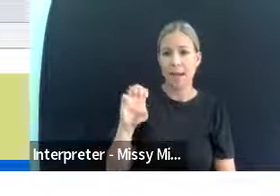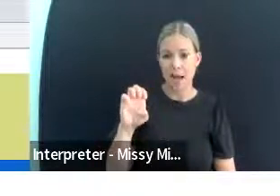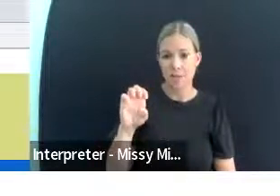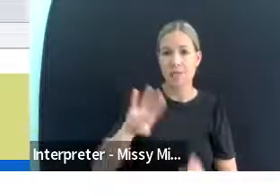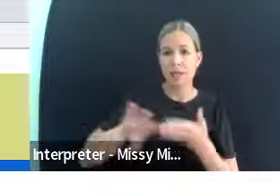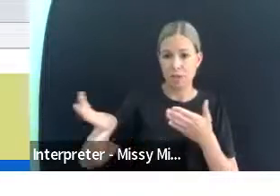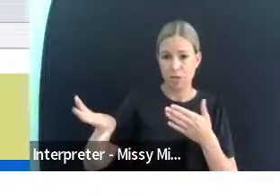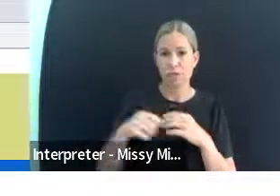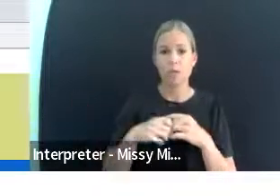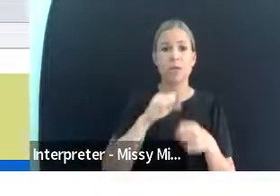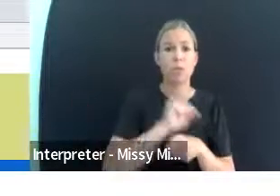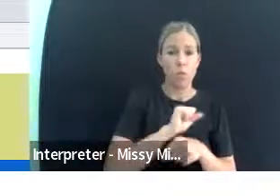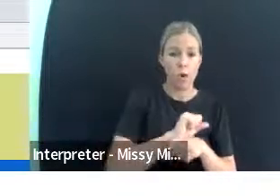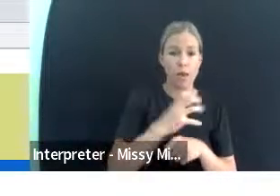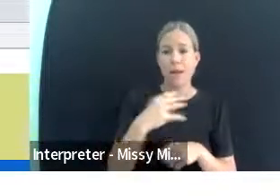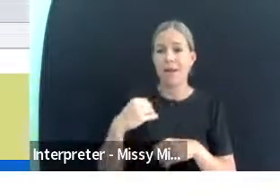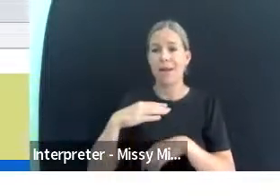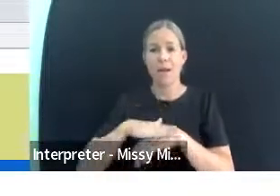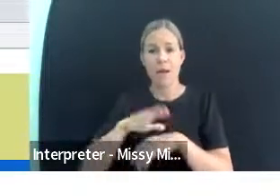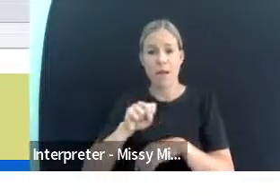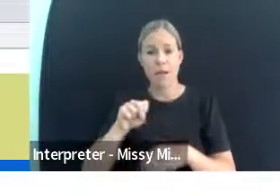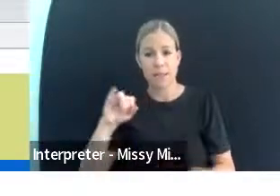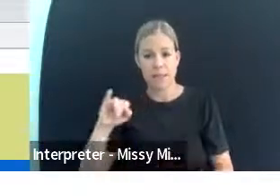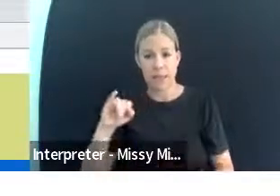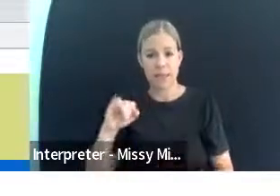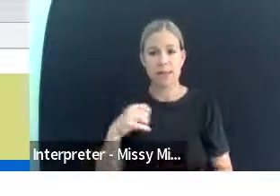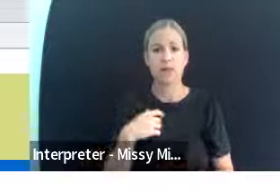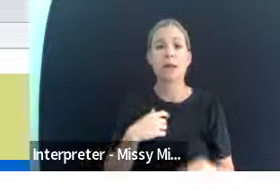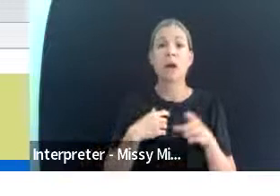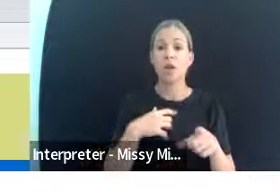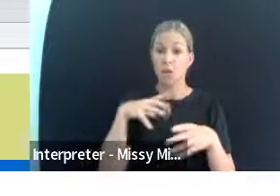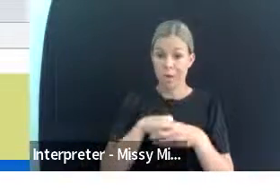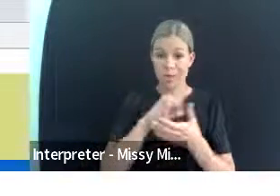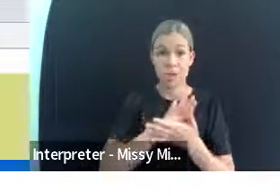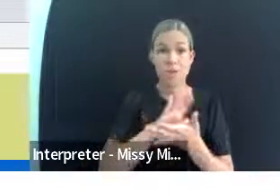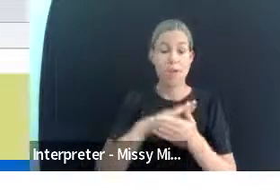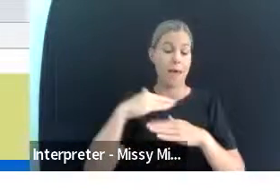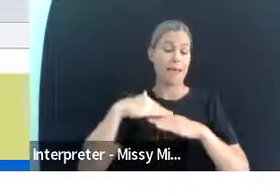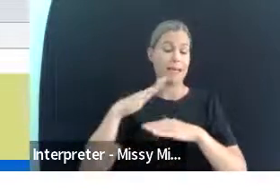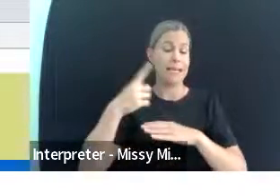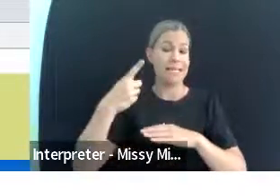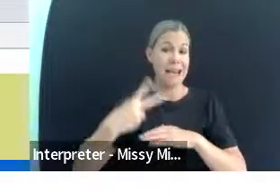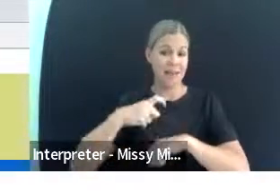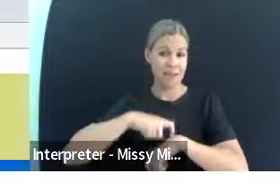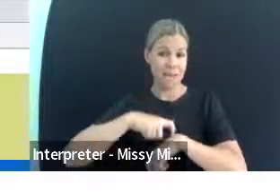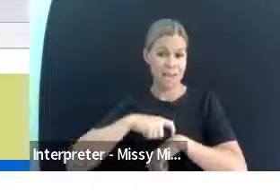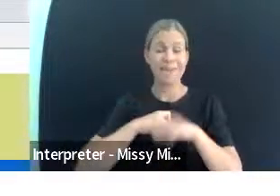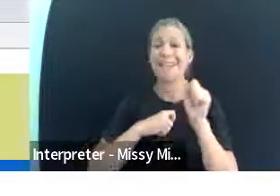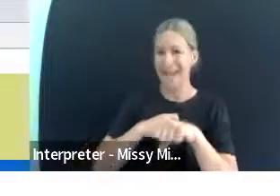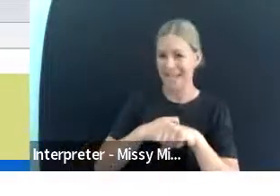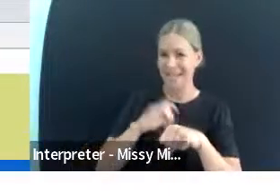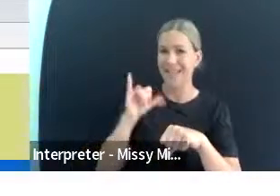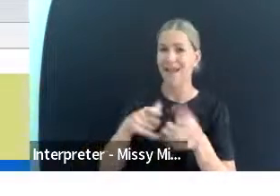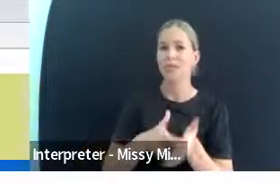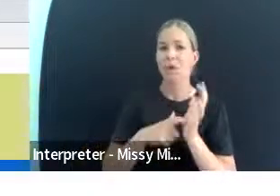and on SSI. And are you in school at least half time? And I'm going to click yes, because that is the criteria to be able to use the